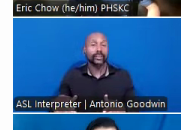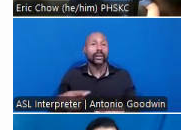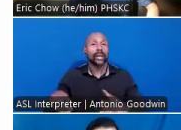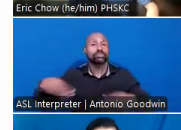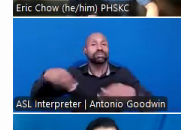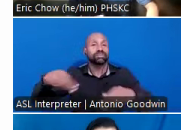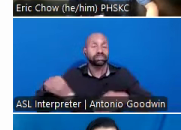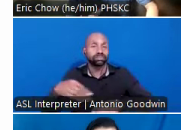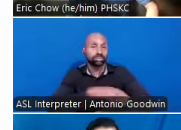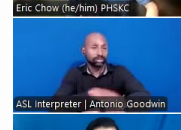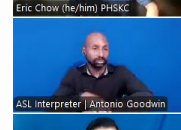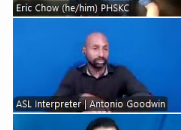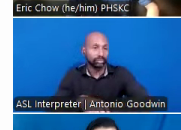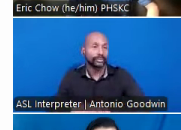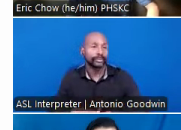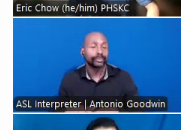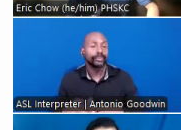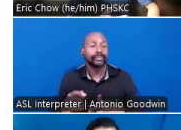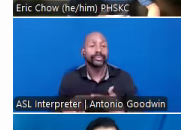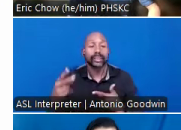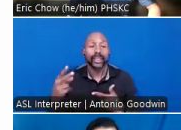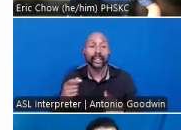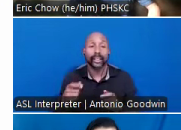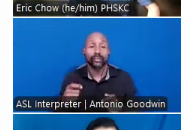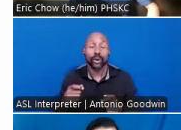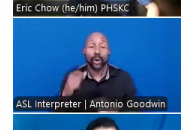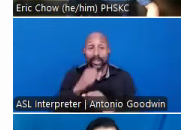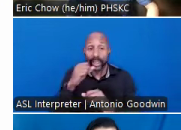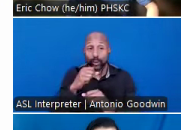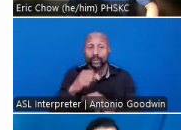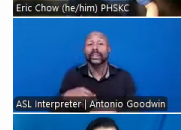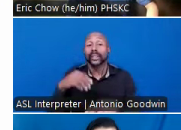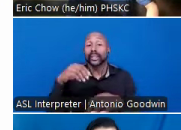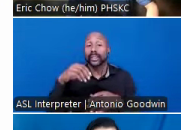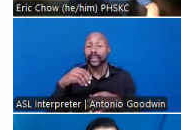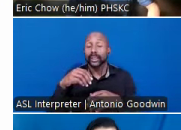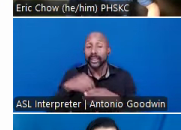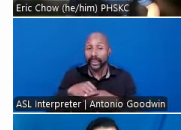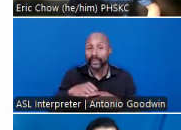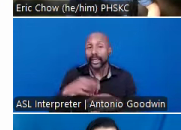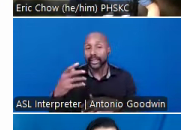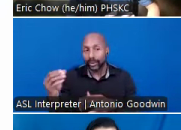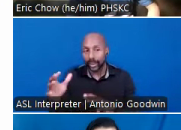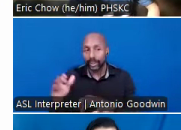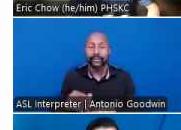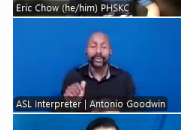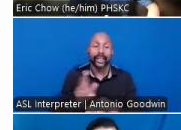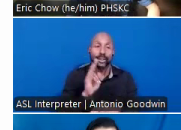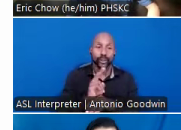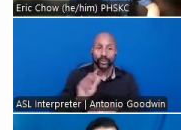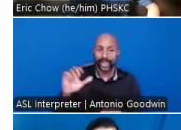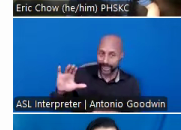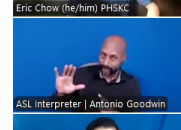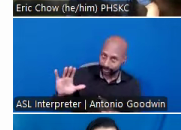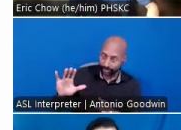mosquitoes indoors and outdoors. So indoors, you can use air conditioning, using window screens to prevent them from entering the house in the